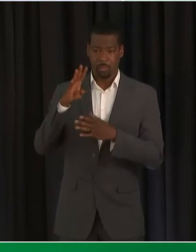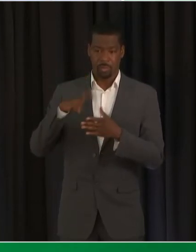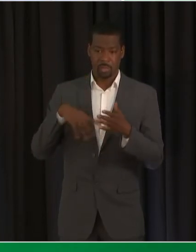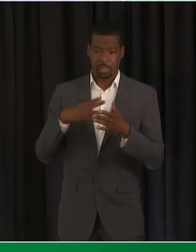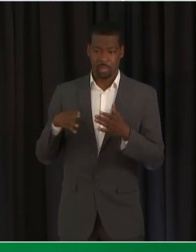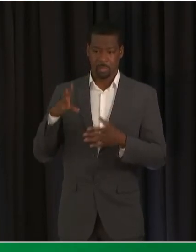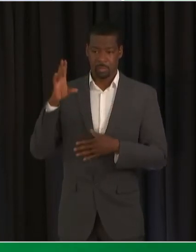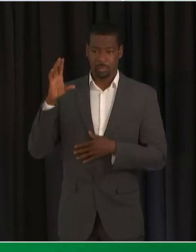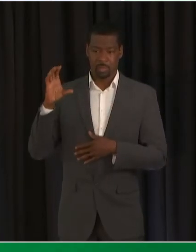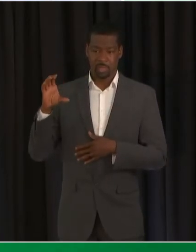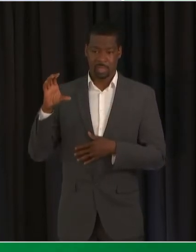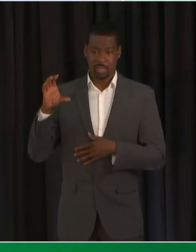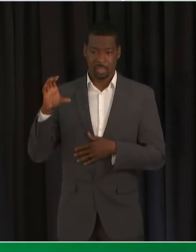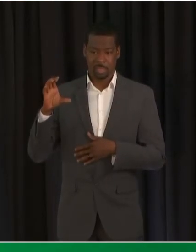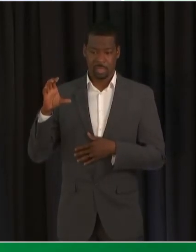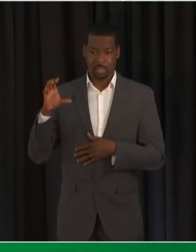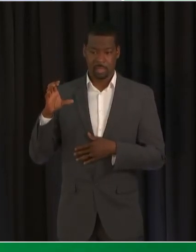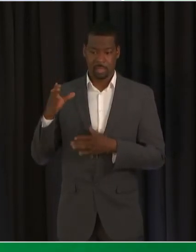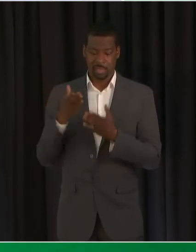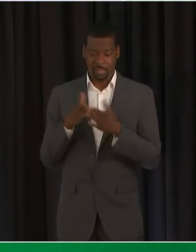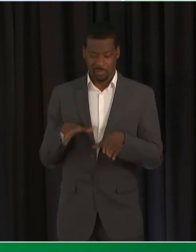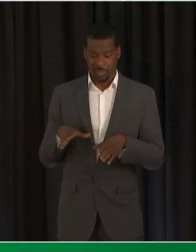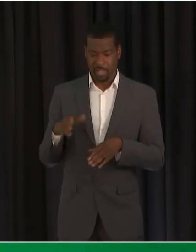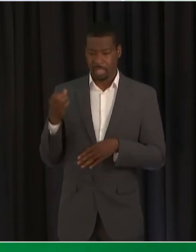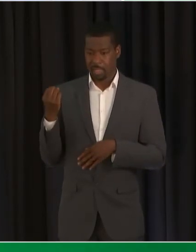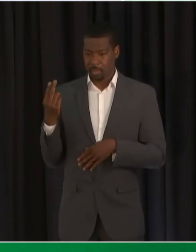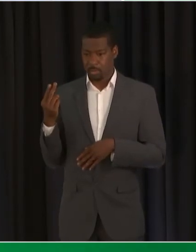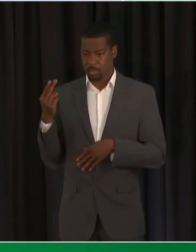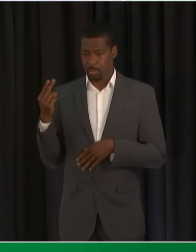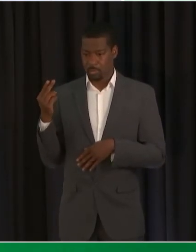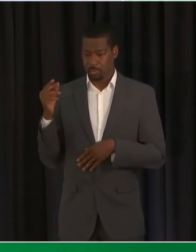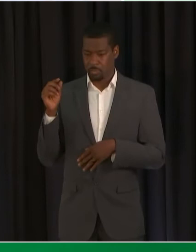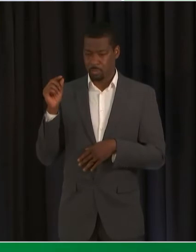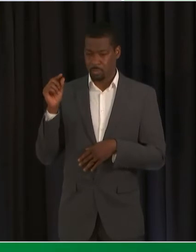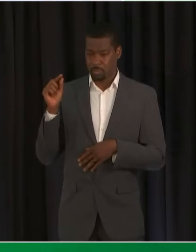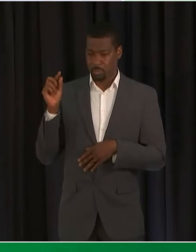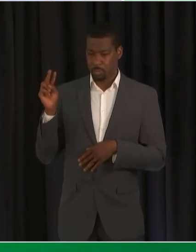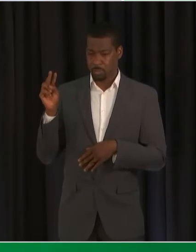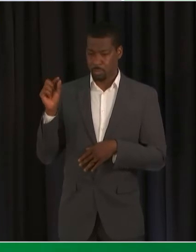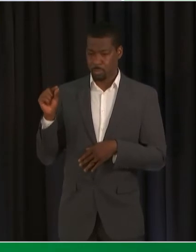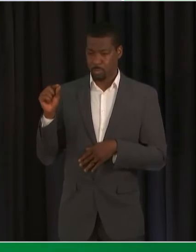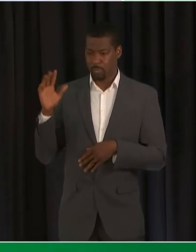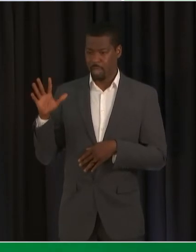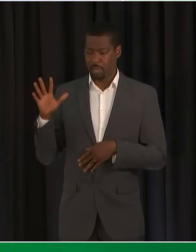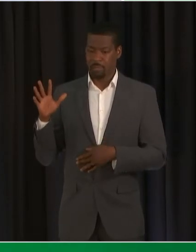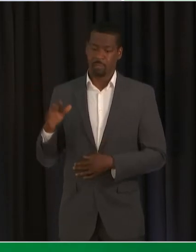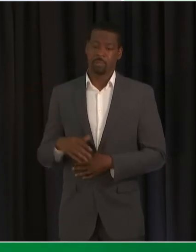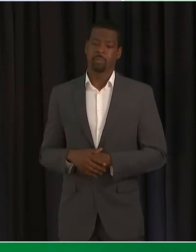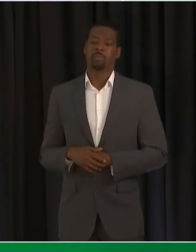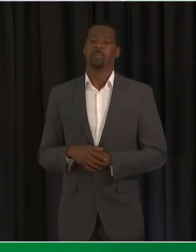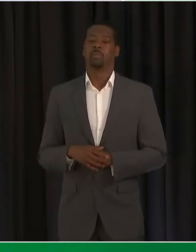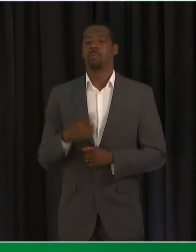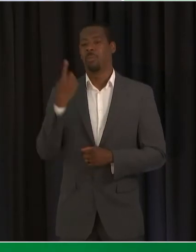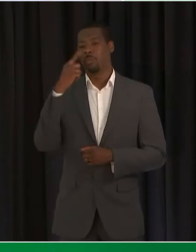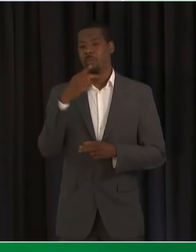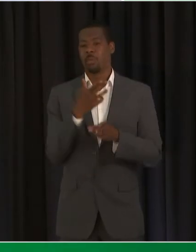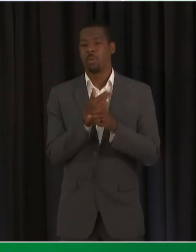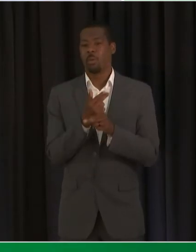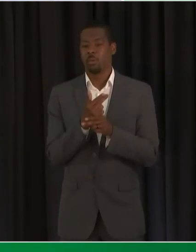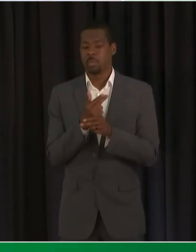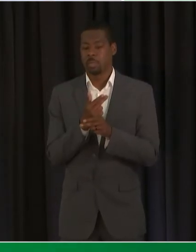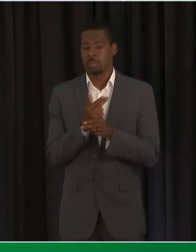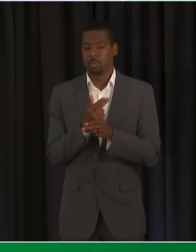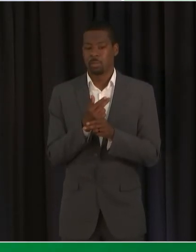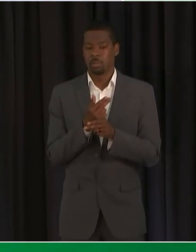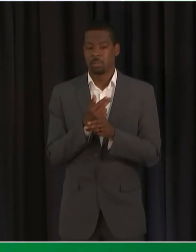C, divide that number by 12 times 2.5. Okay, that's for a normal business. For hotels